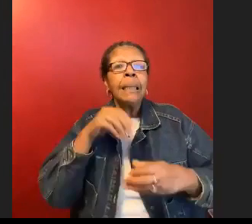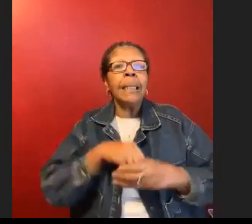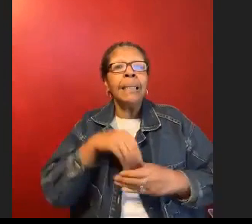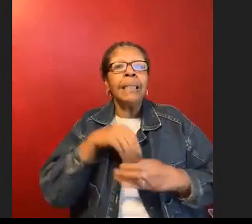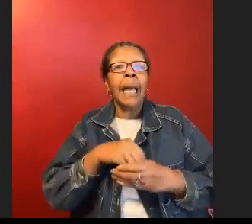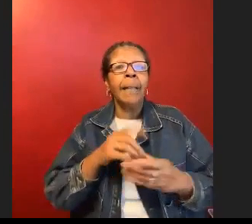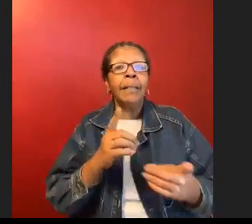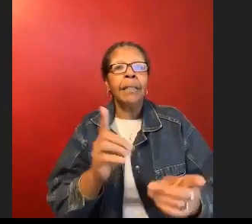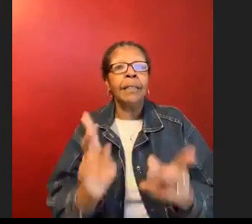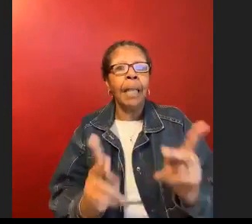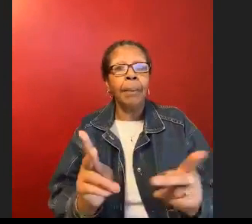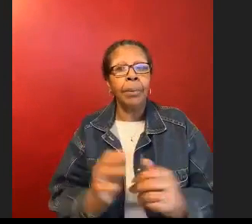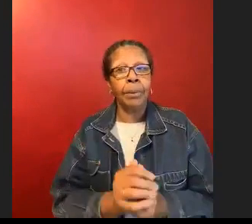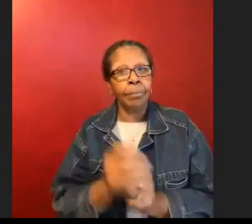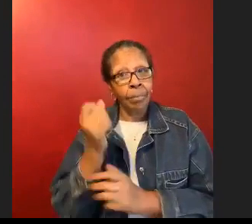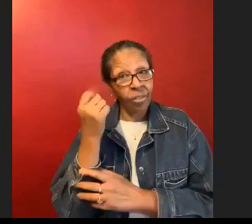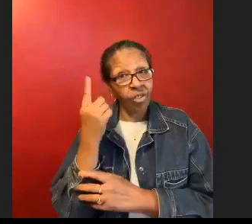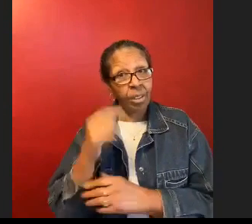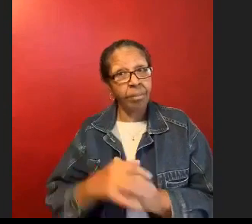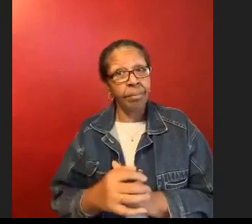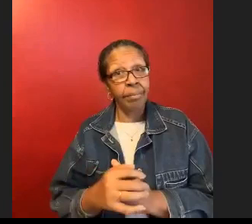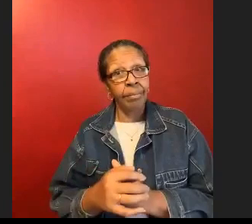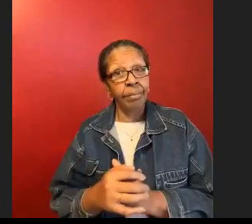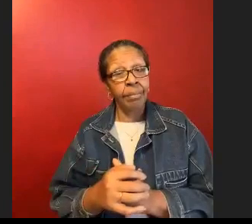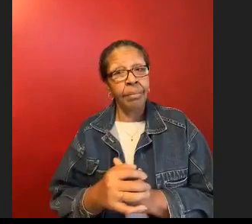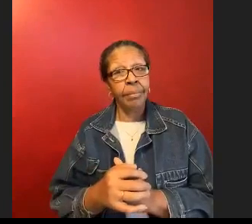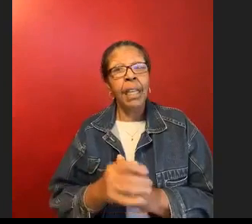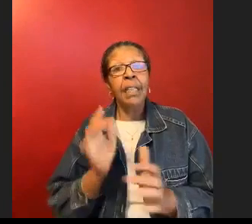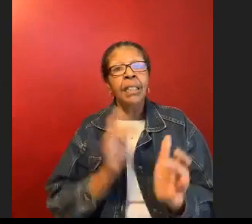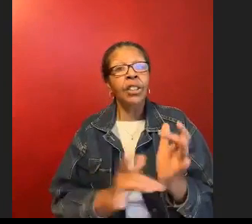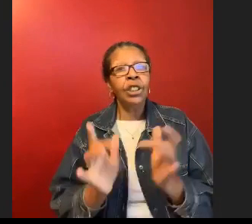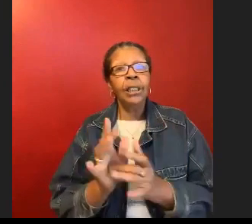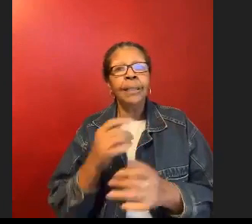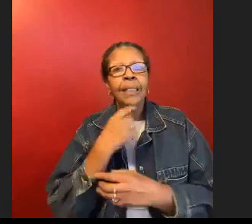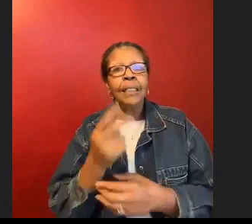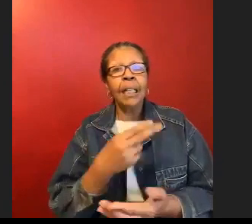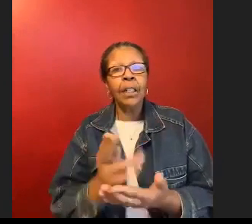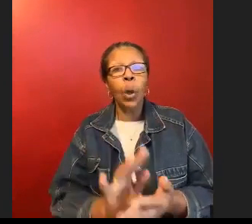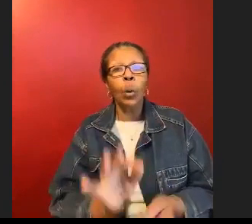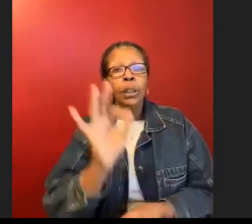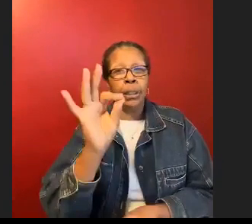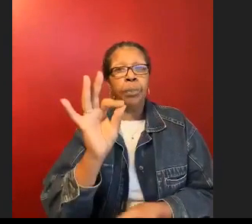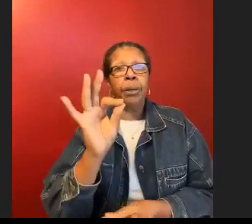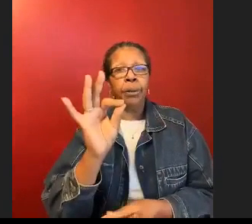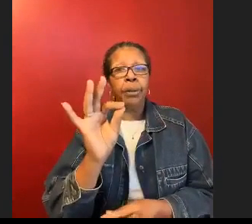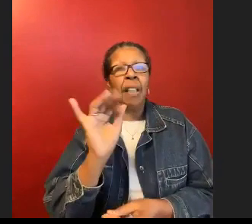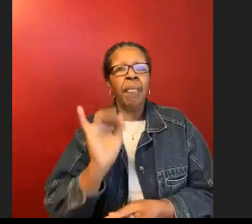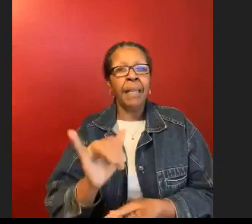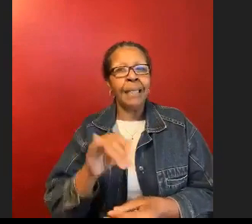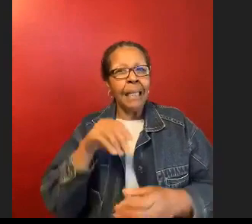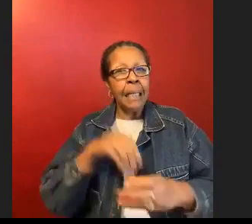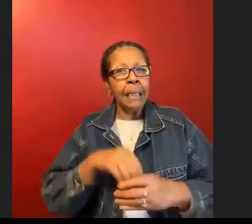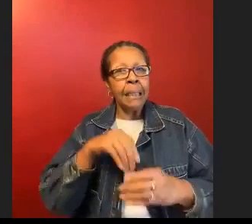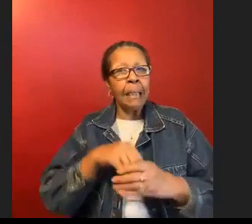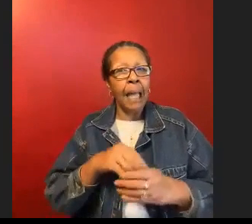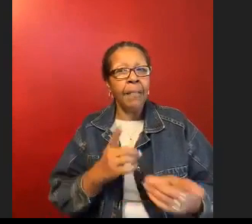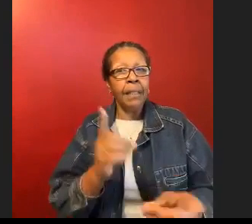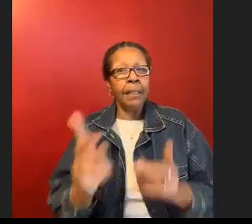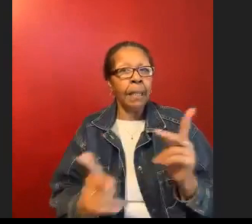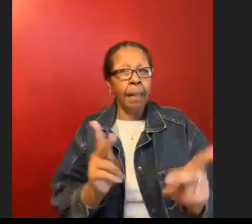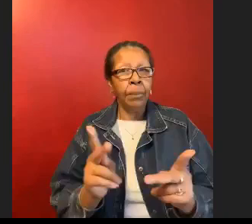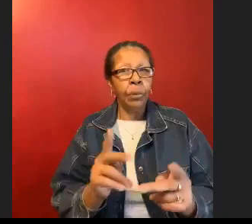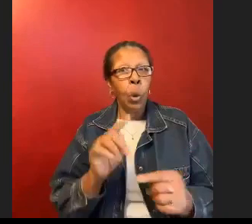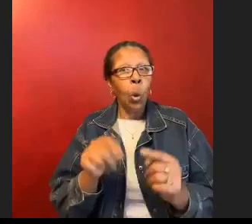Do you understand what I'm saying to you? He's saying to the Holy Spirit resident on the inside that when